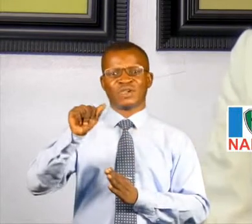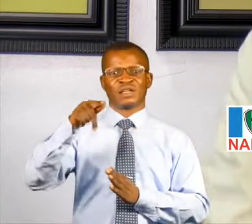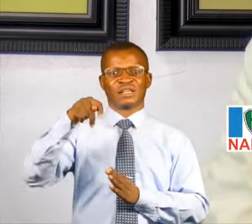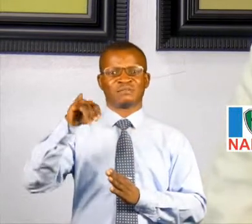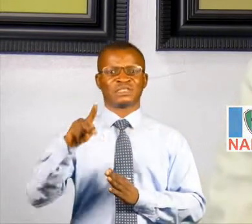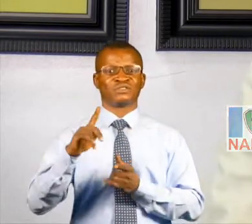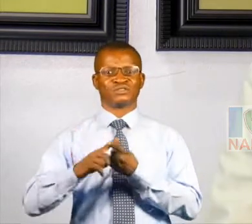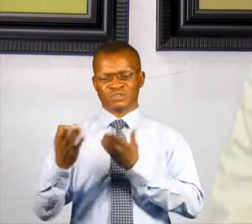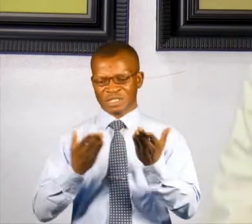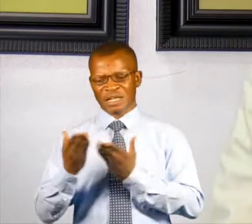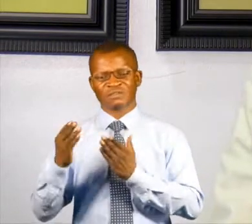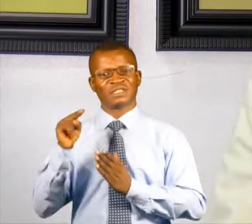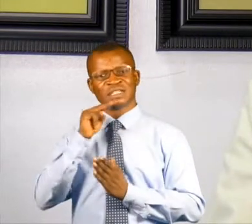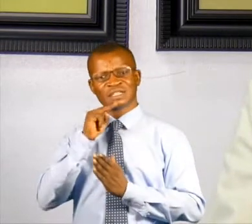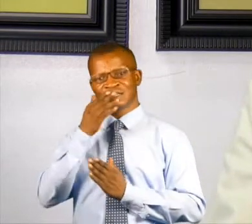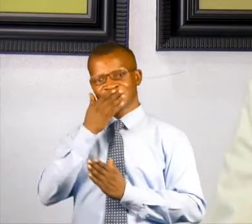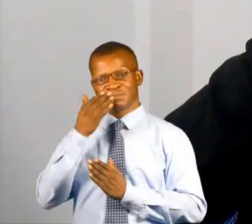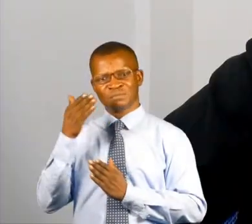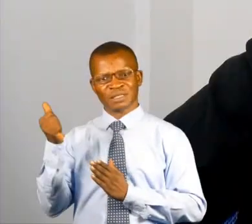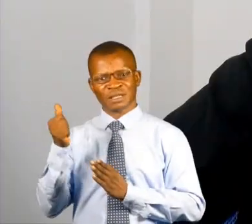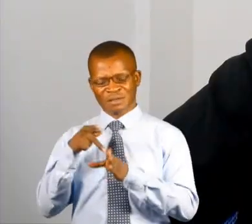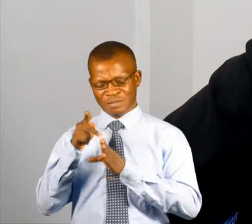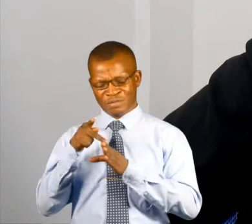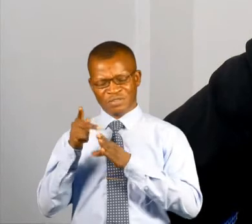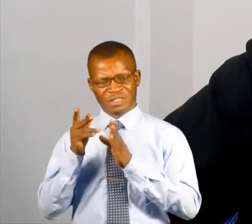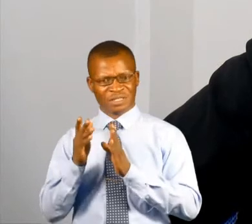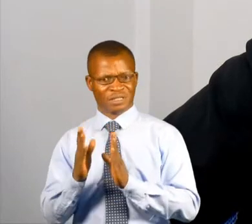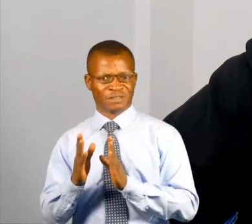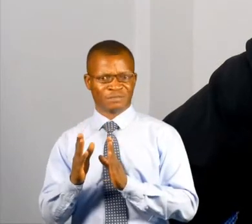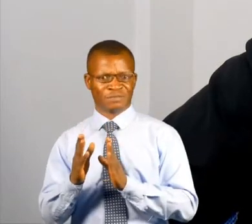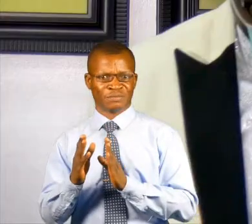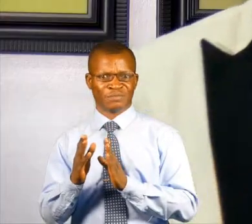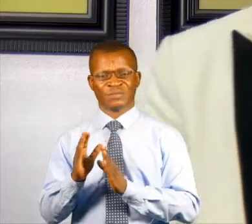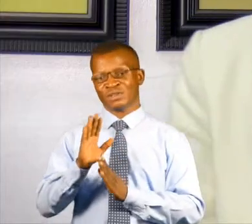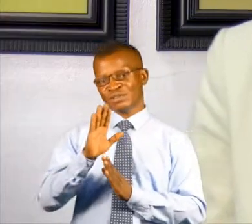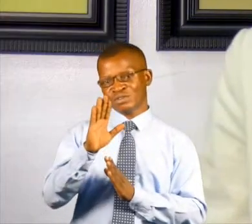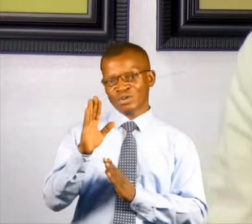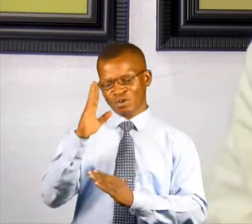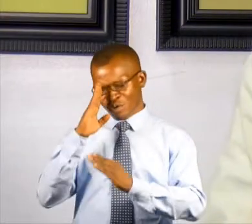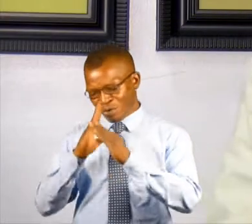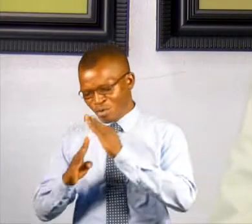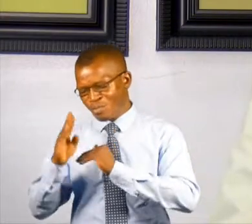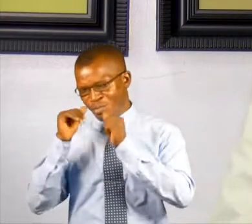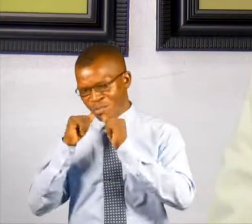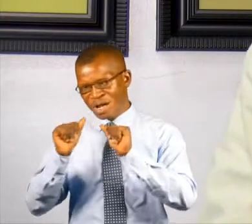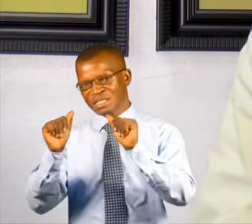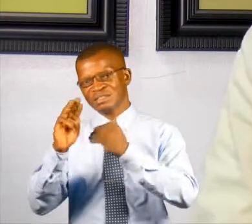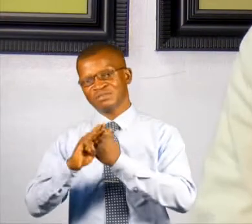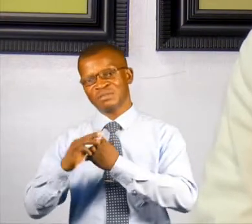NAPTIP, to serve Nigeria better professionally. Your modest